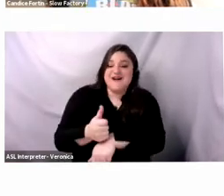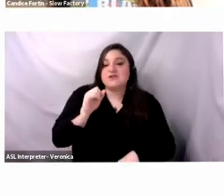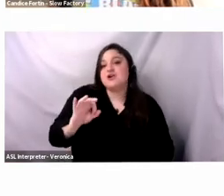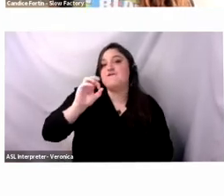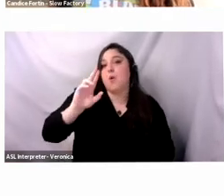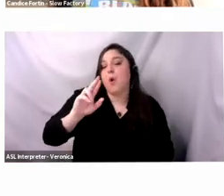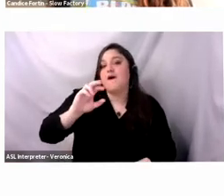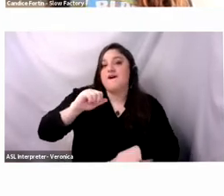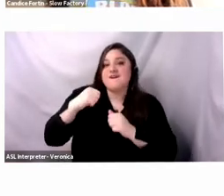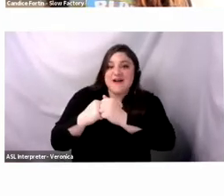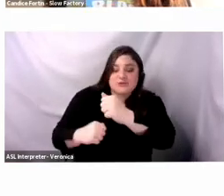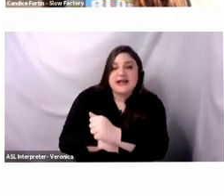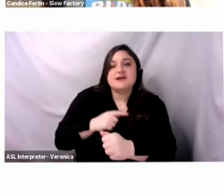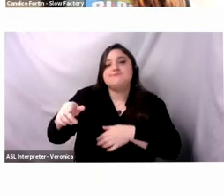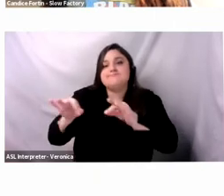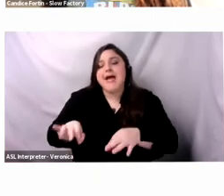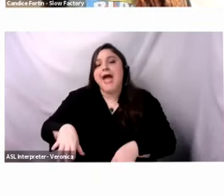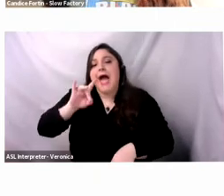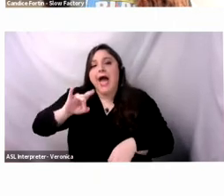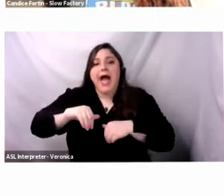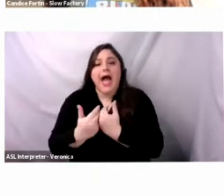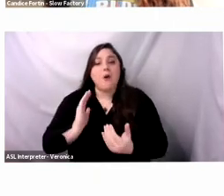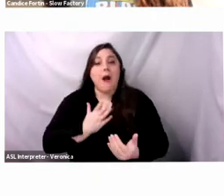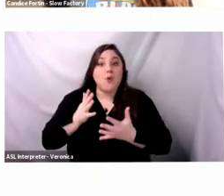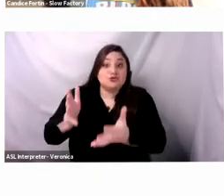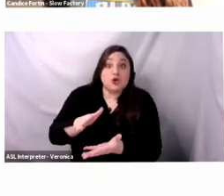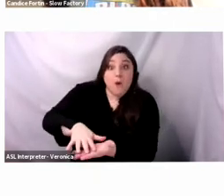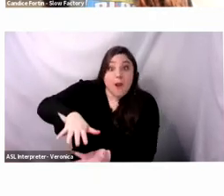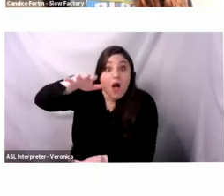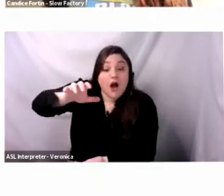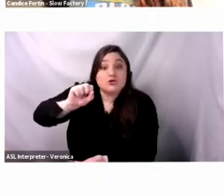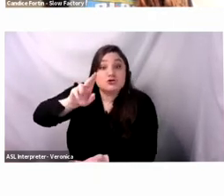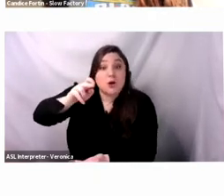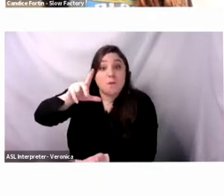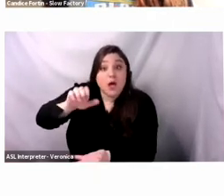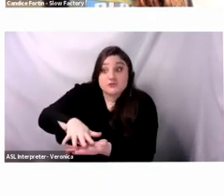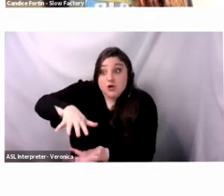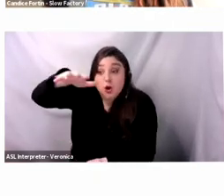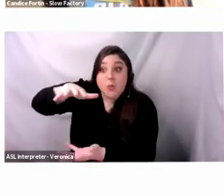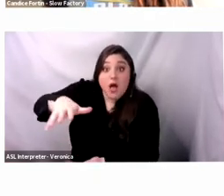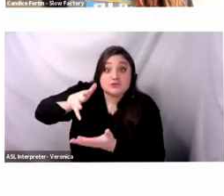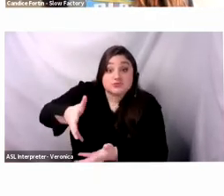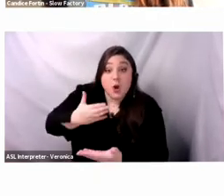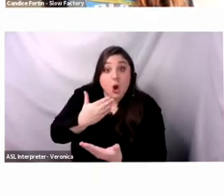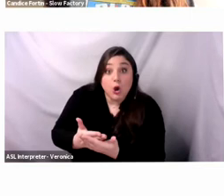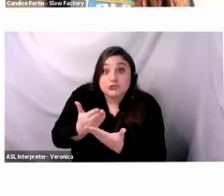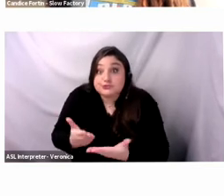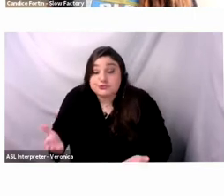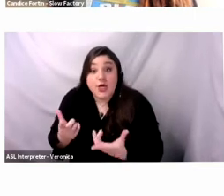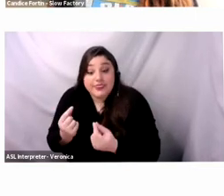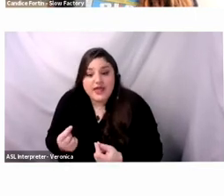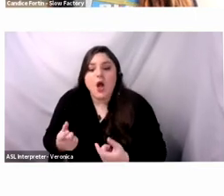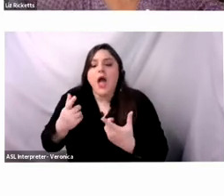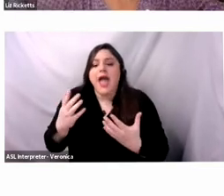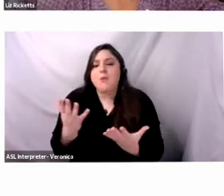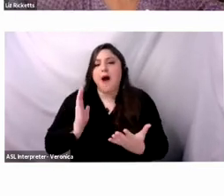through where our surplus goods go, how they affect the planet, and what alternatives to this existing model are. So Liz, I'm going to